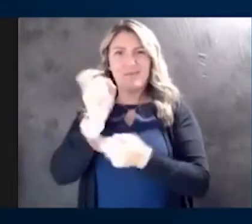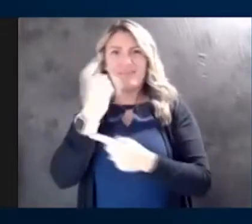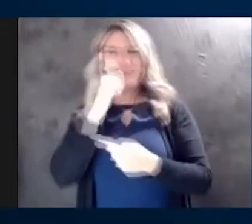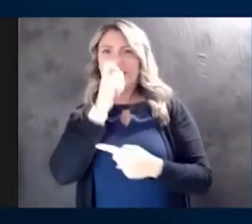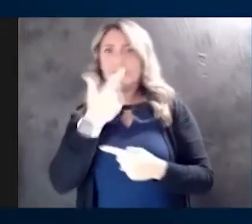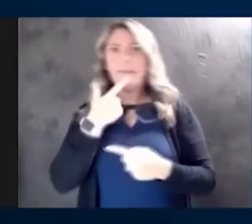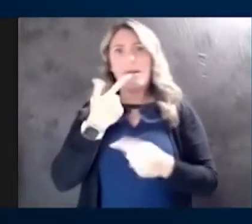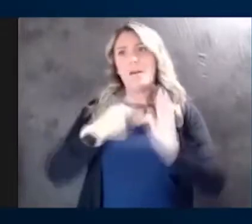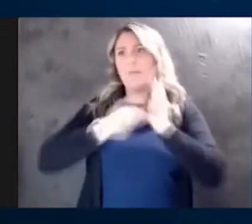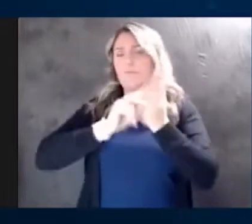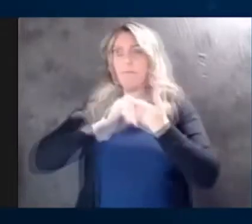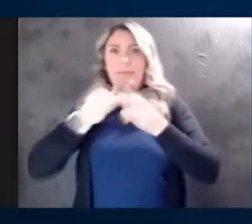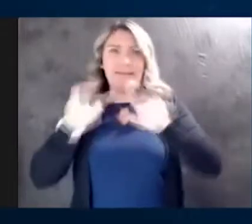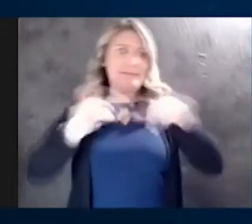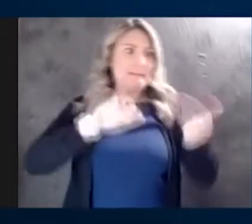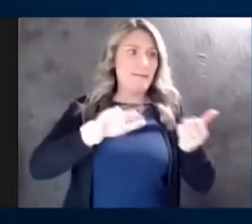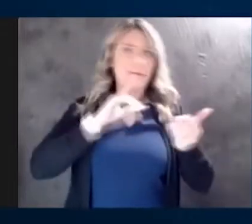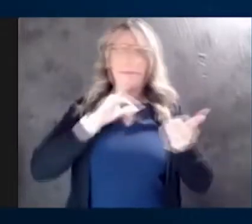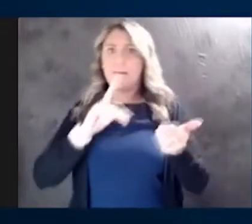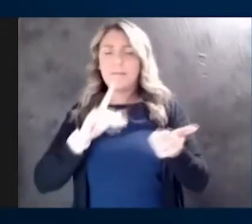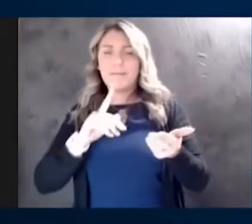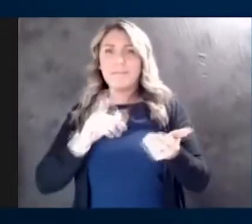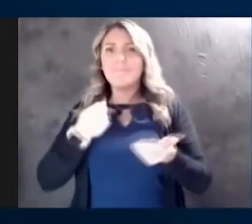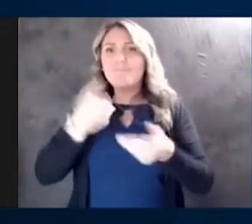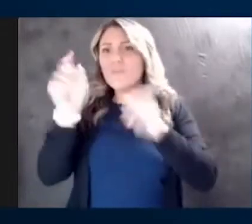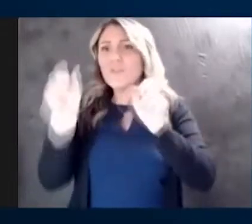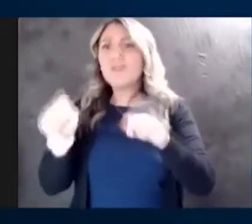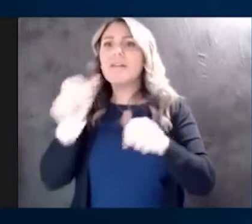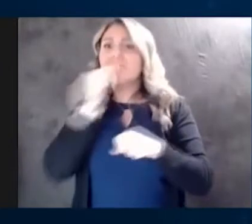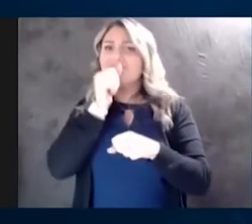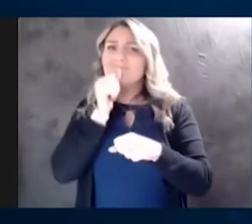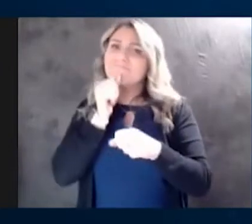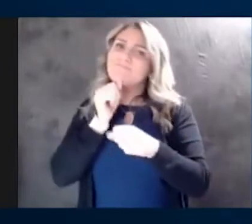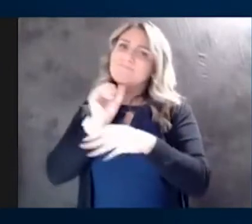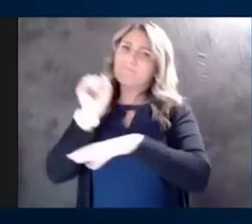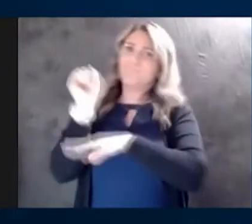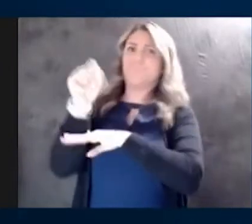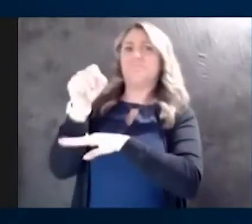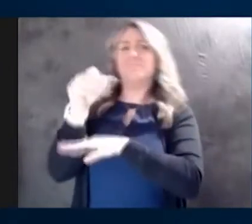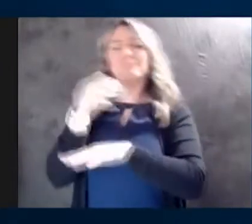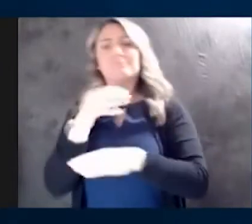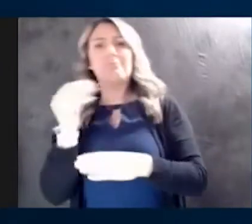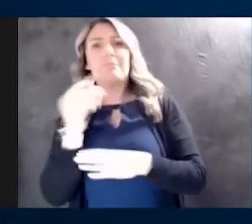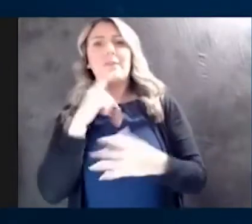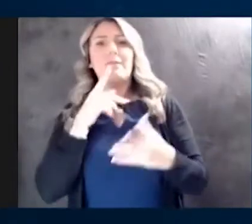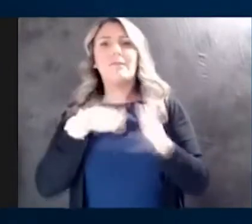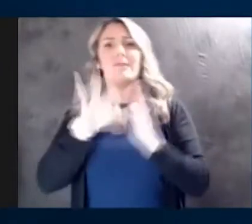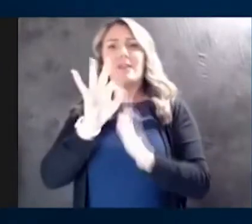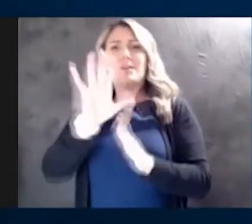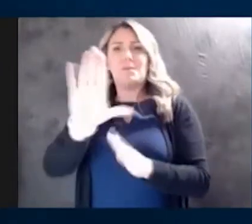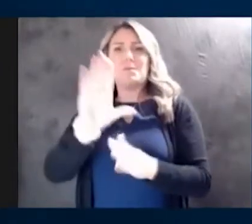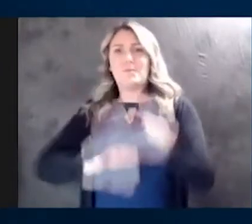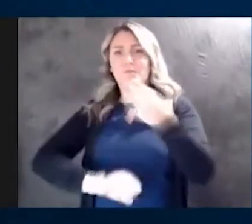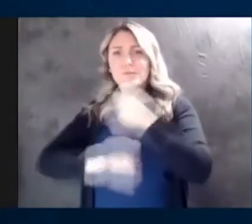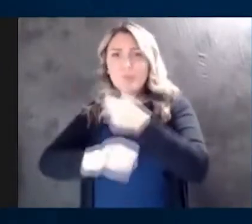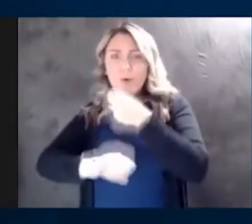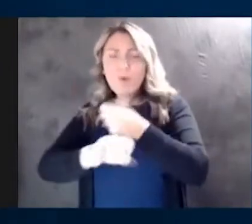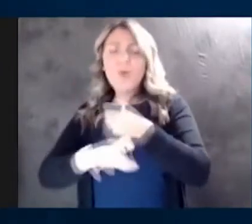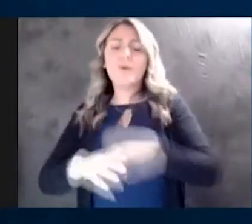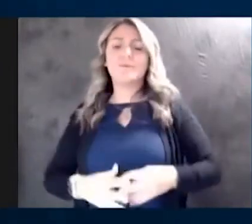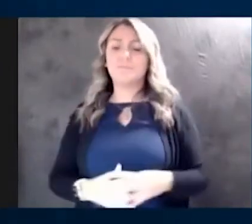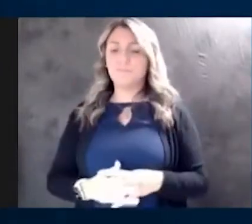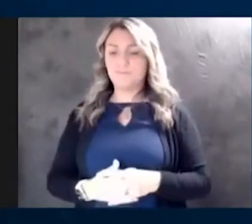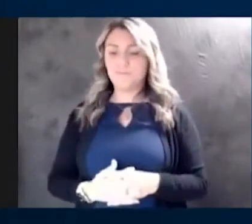an ending, and that you can get through it and have your support and